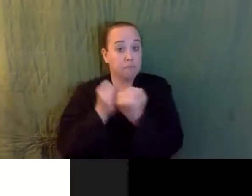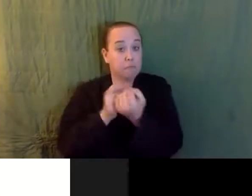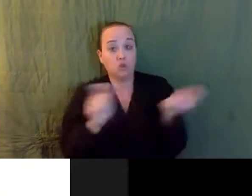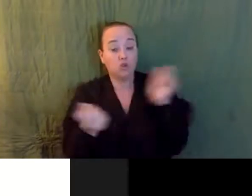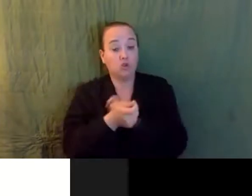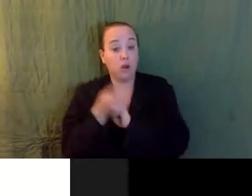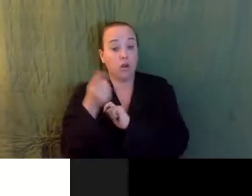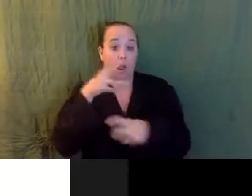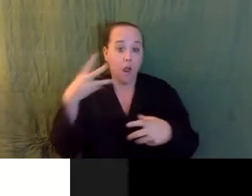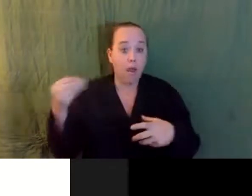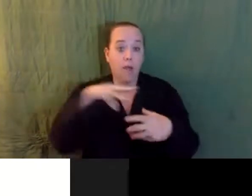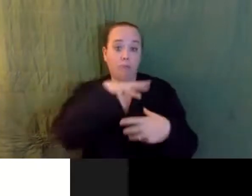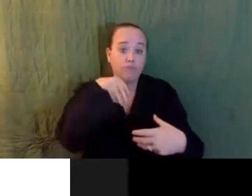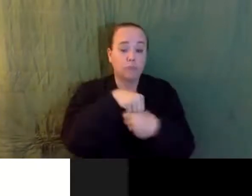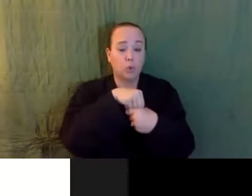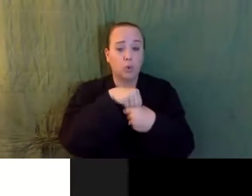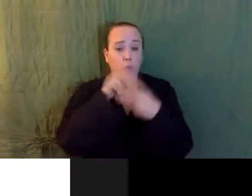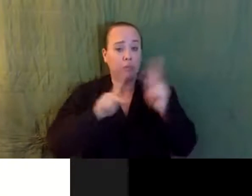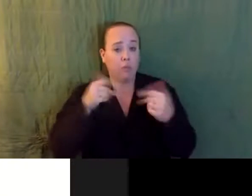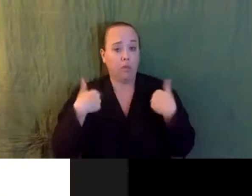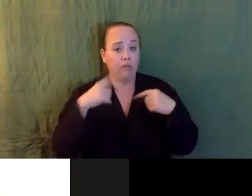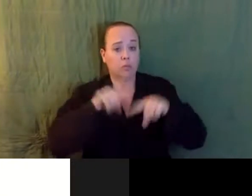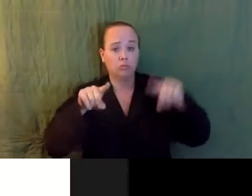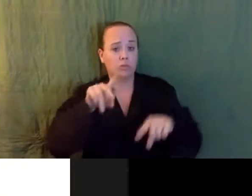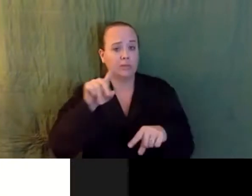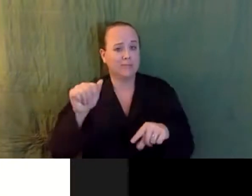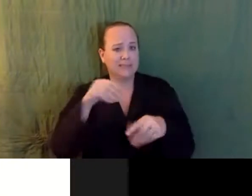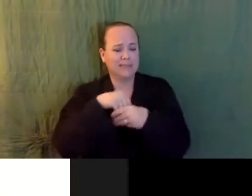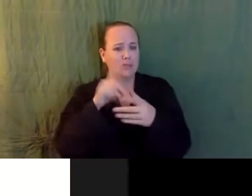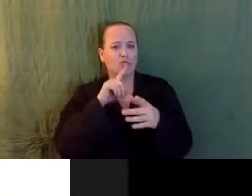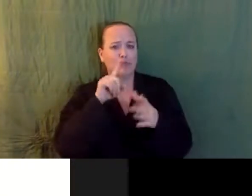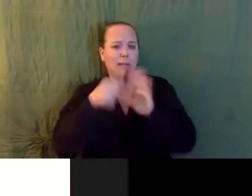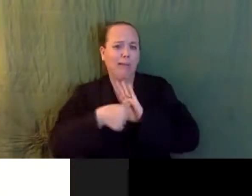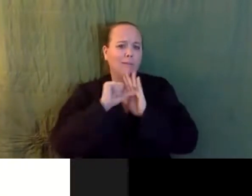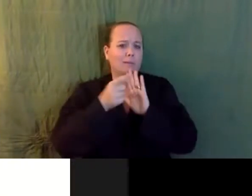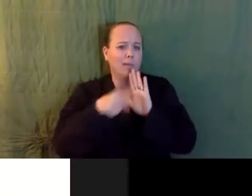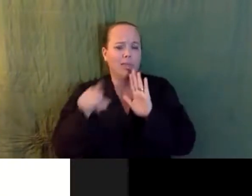to include people with disabilities in those and really highlight them. And I want to point out,